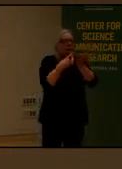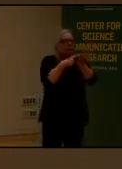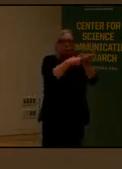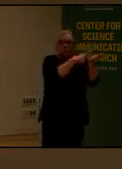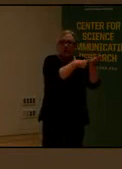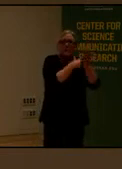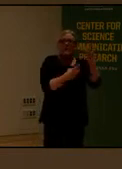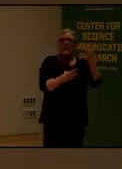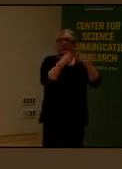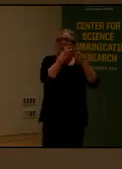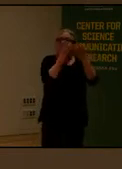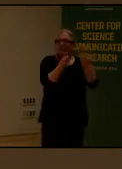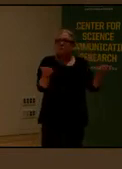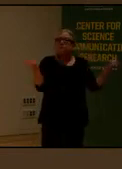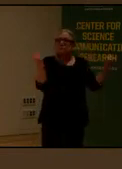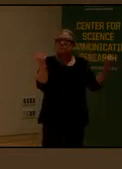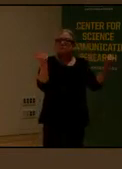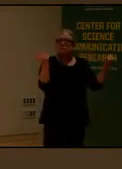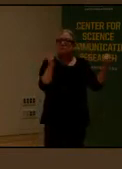to